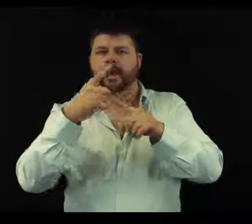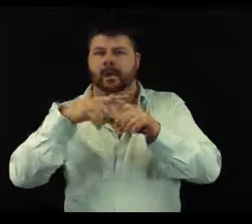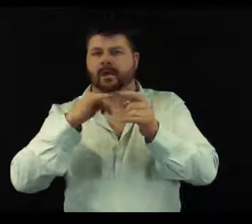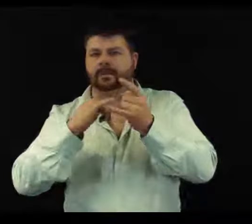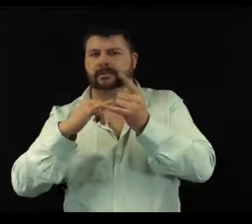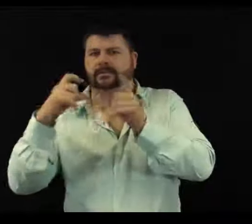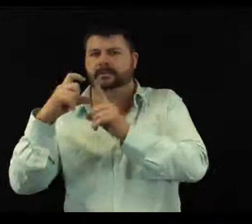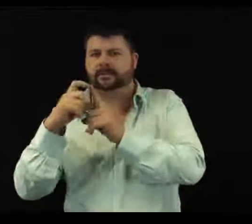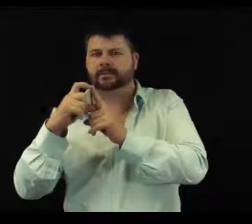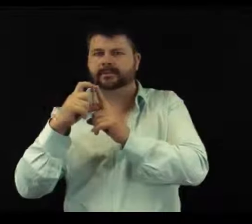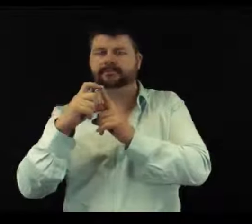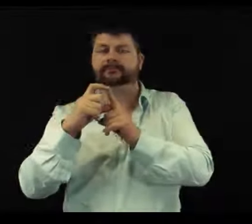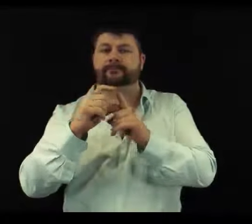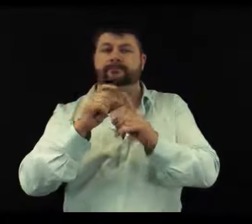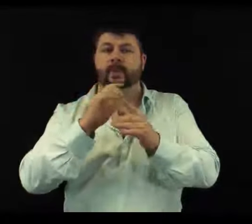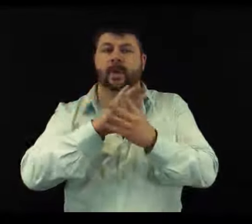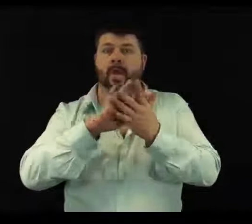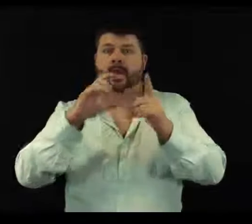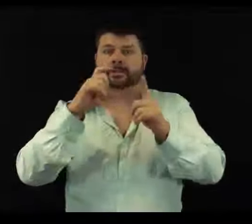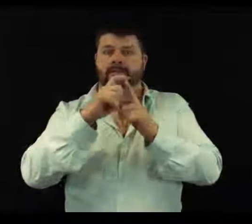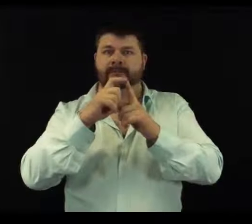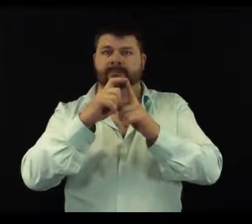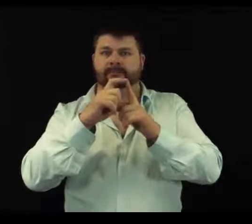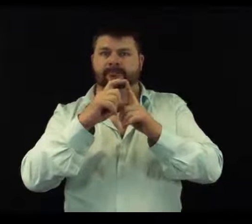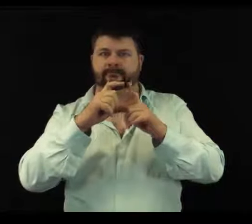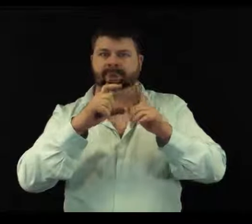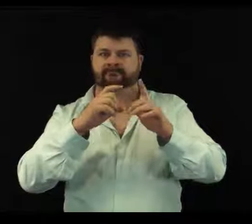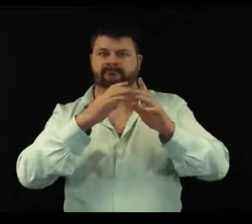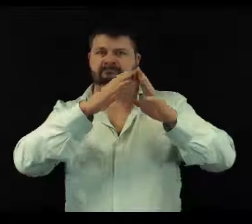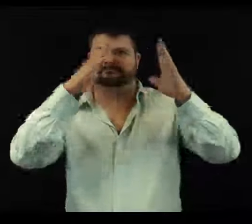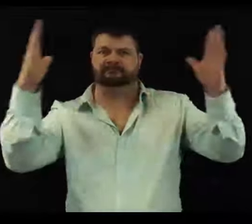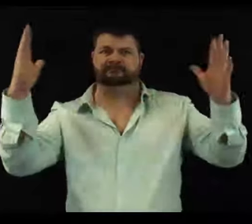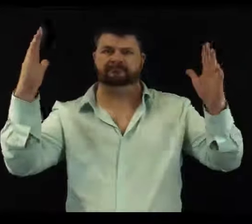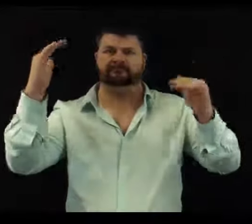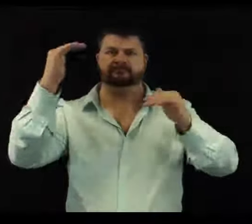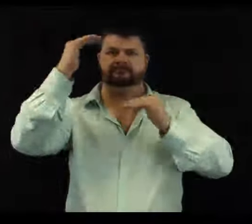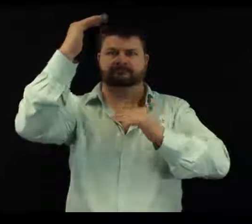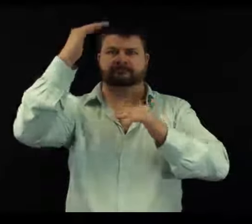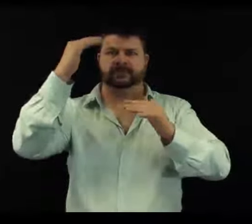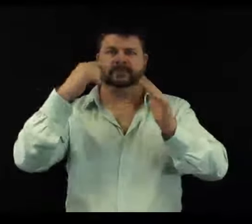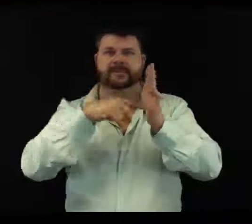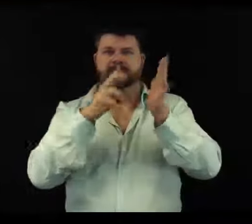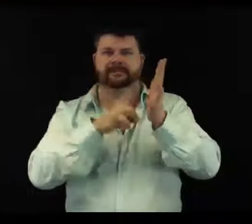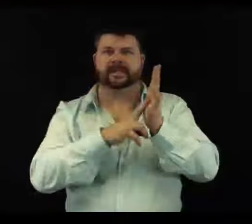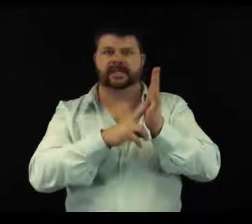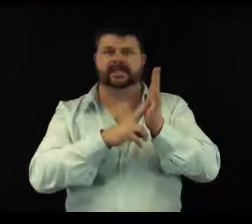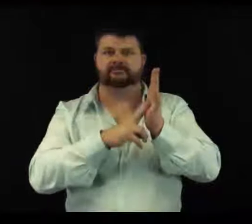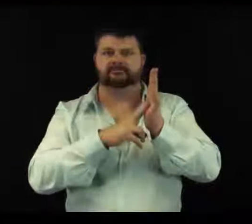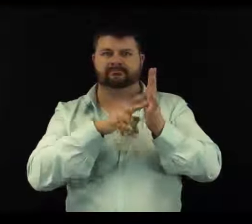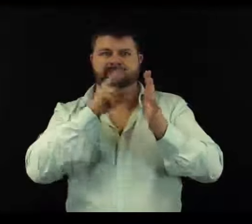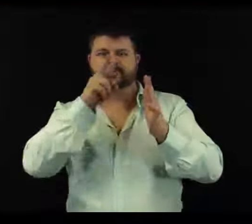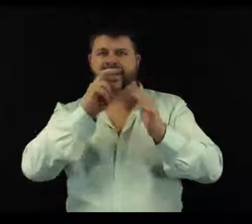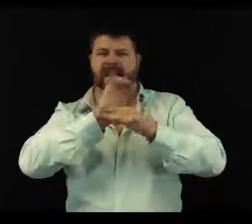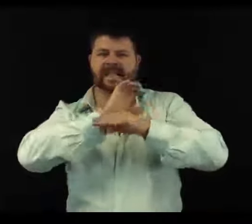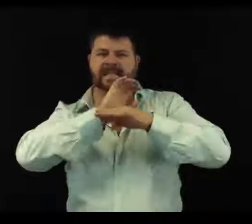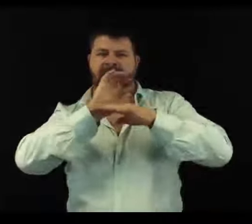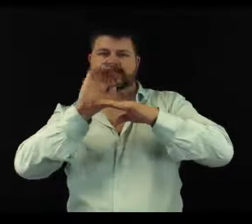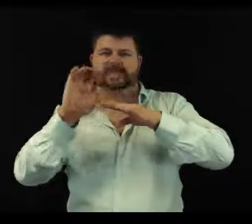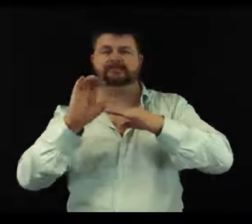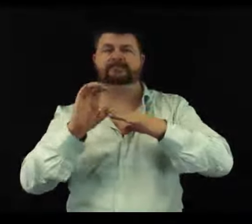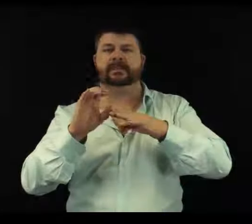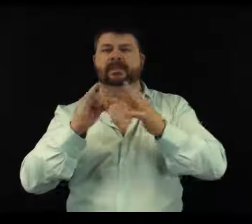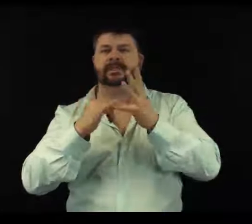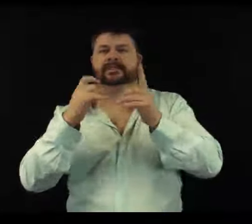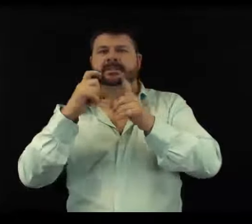them in high definition by tapping the HD button, or in standard definition by tapping the SD button.